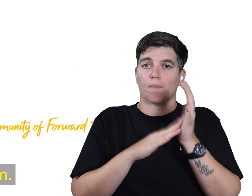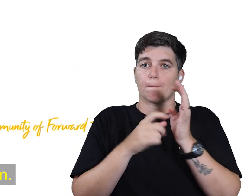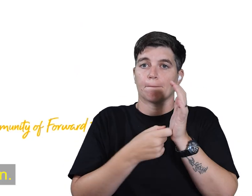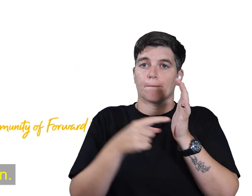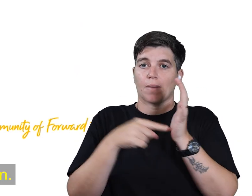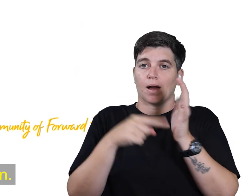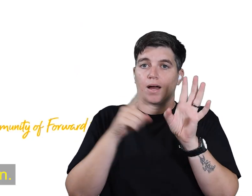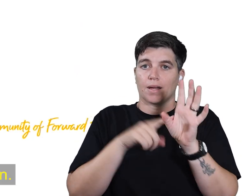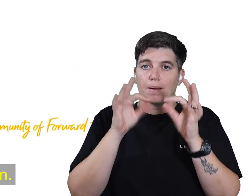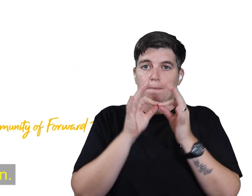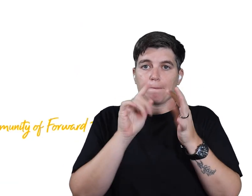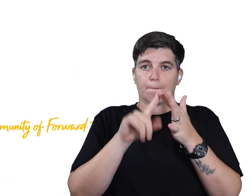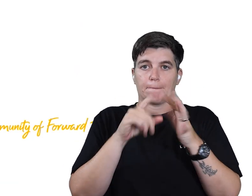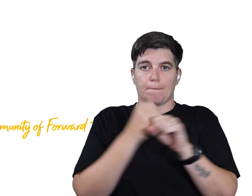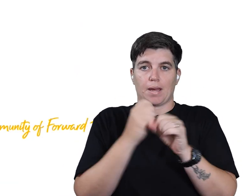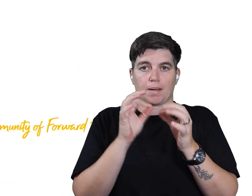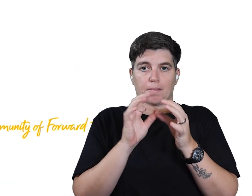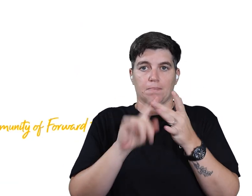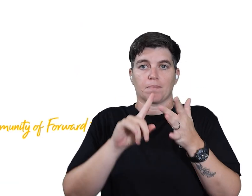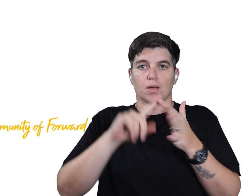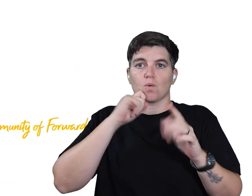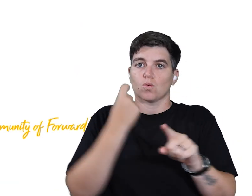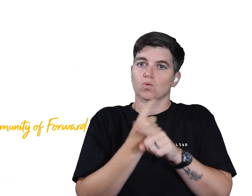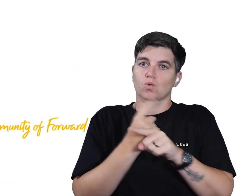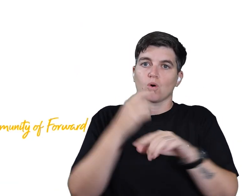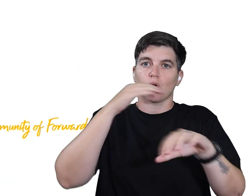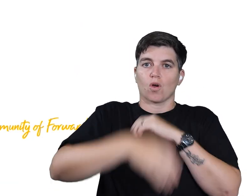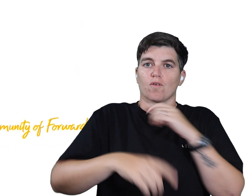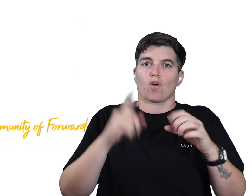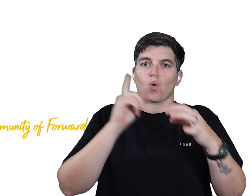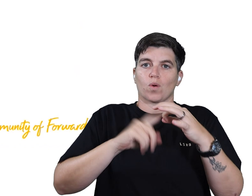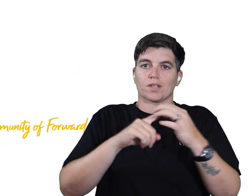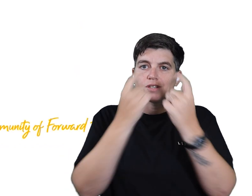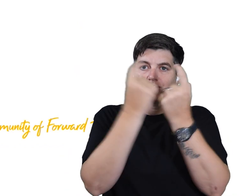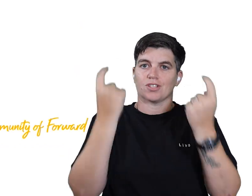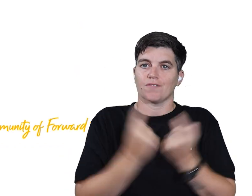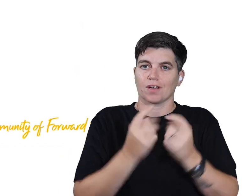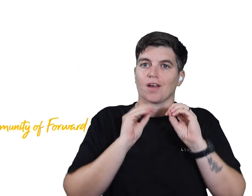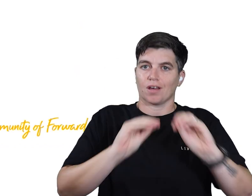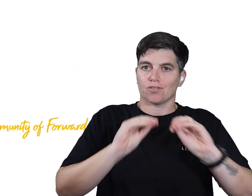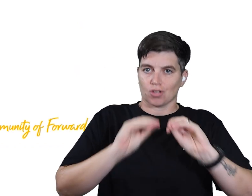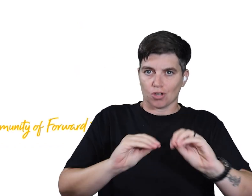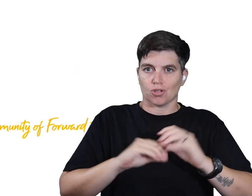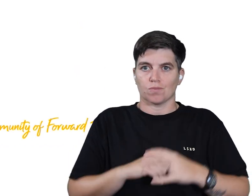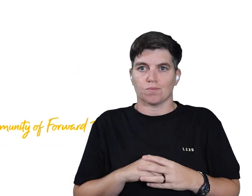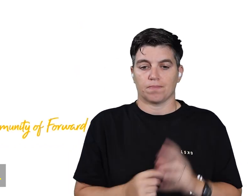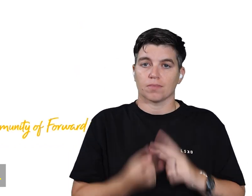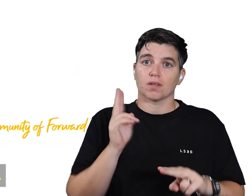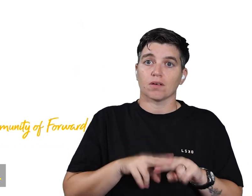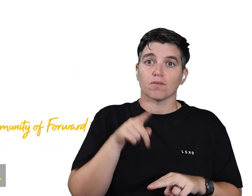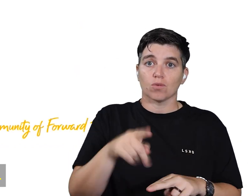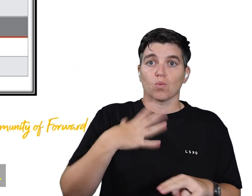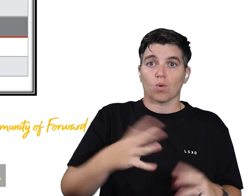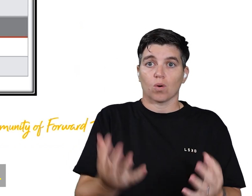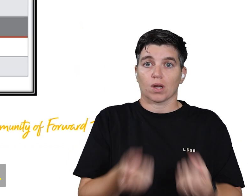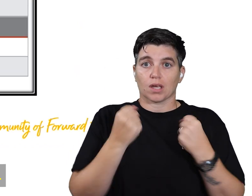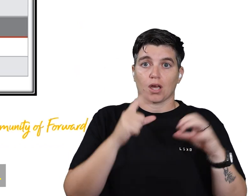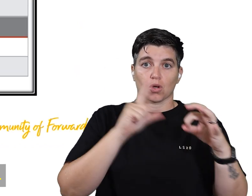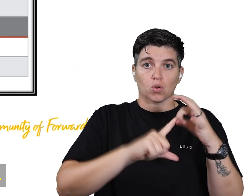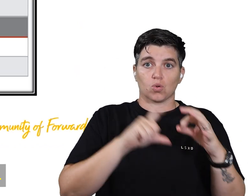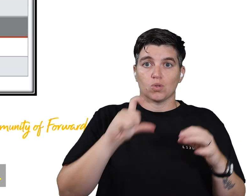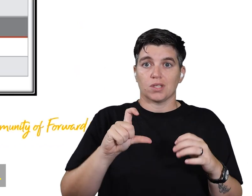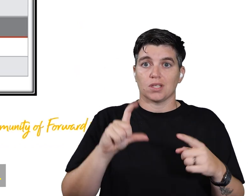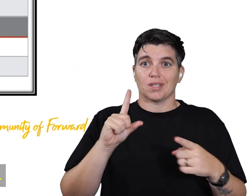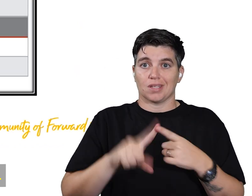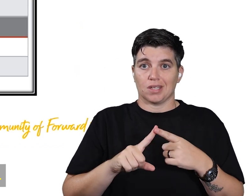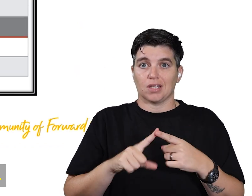Queensland Certificate of Education. As mentioned earlier, to attain a QCE or a Queensland Certificate of Education, students must meet a